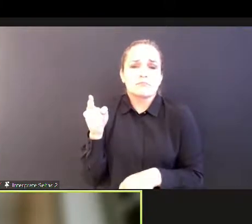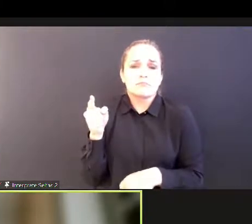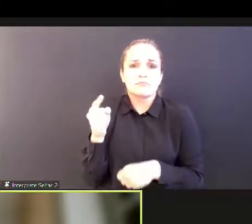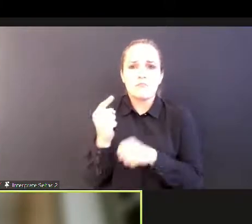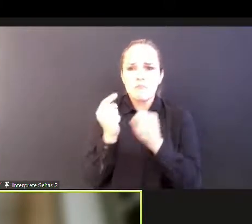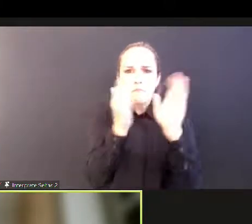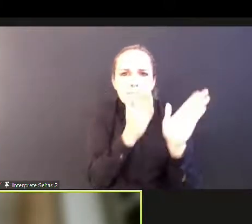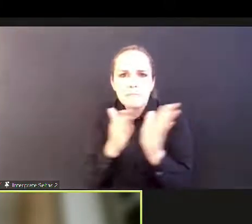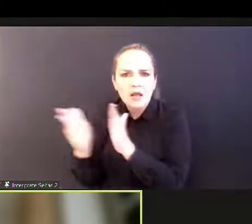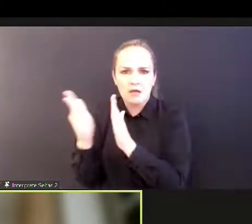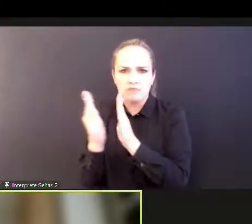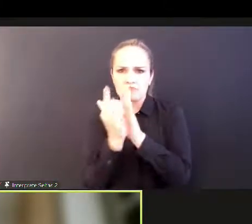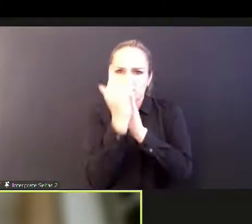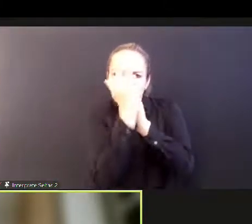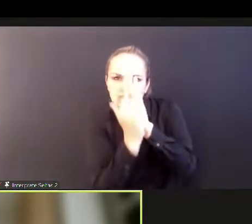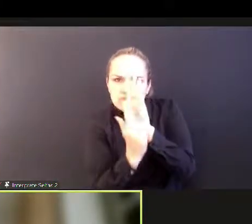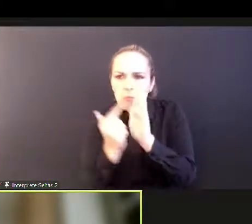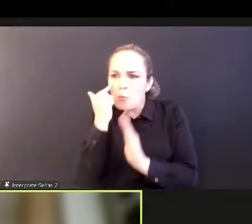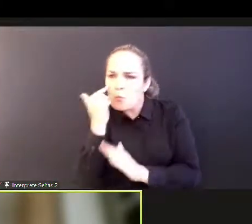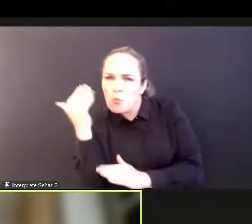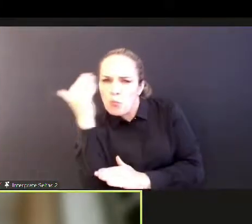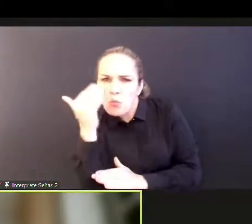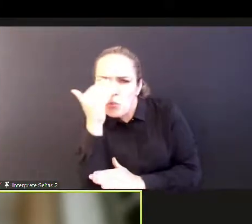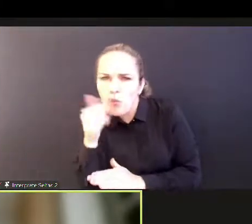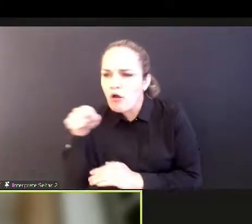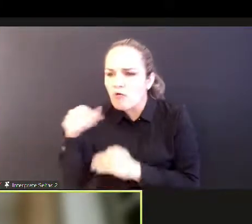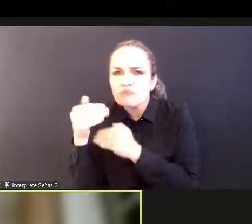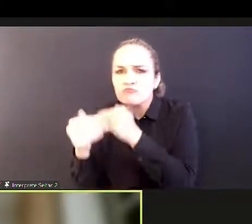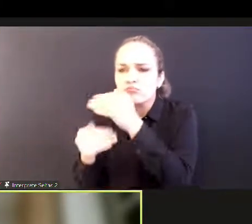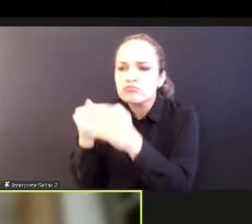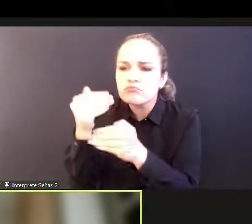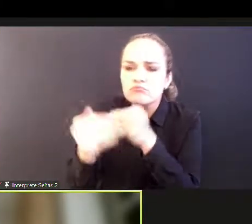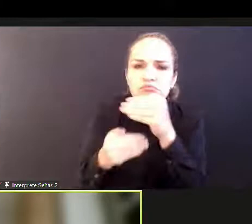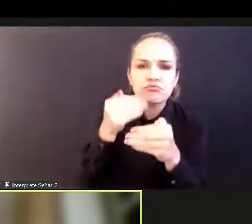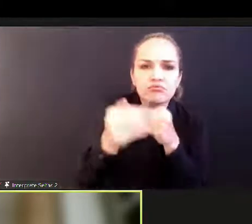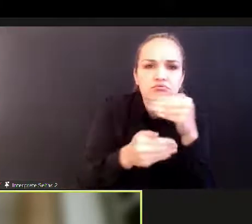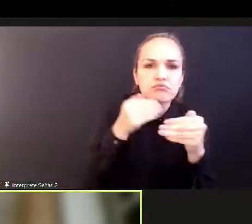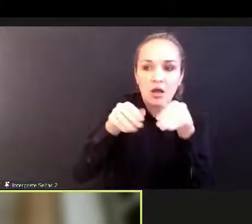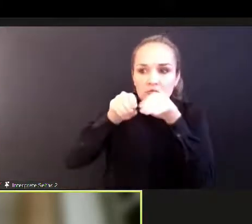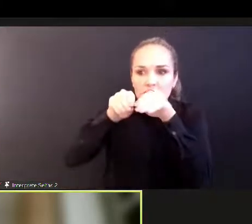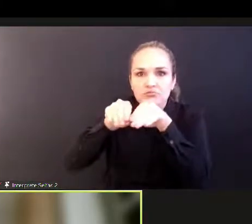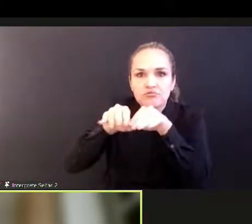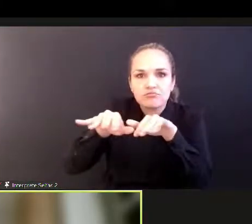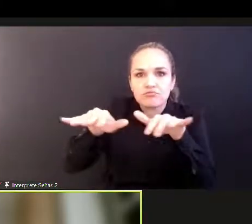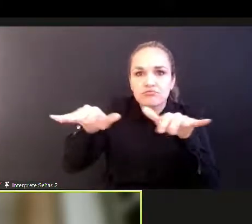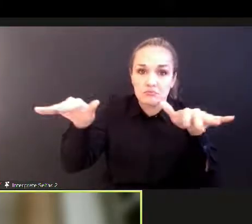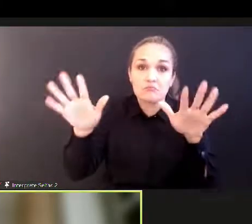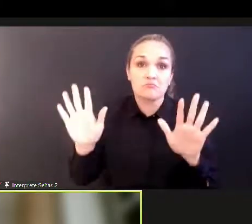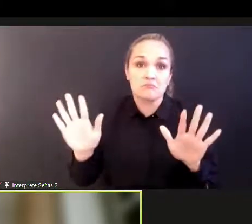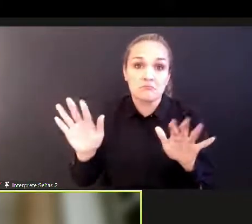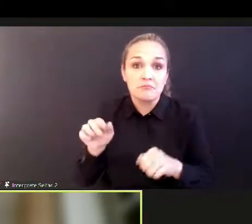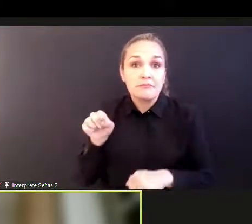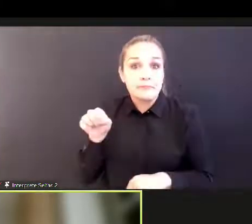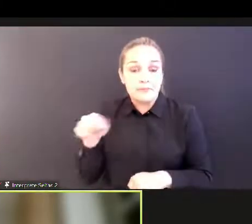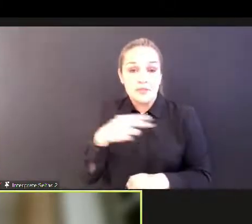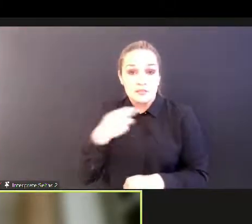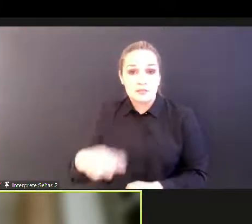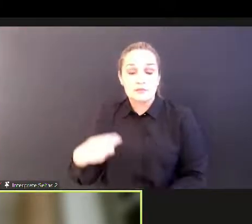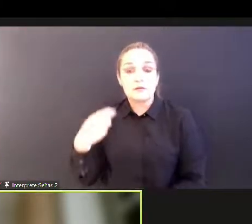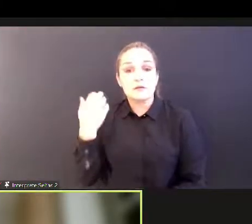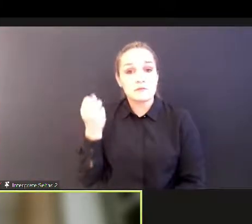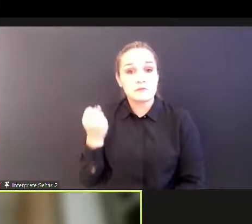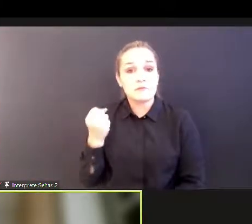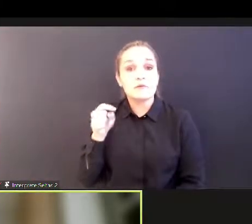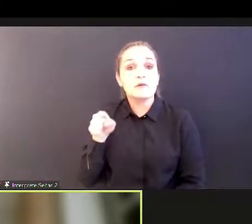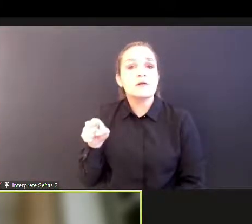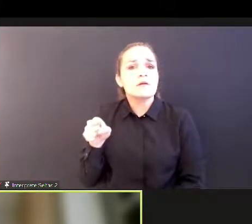work well, then you expand them. So an environment which enables failures, entry of new business models, that's